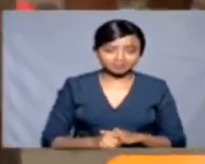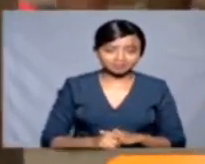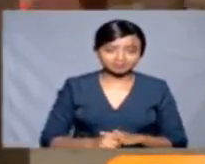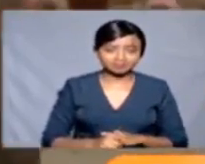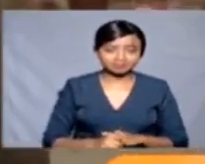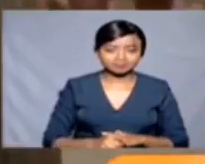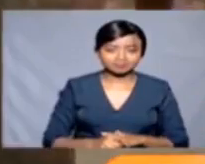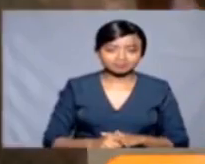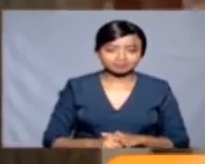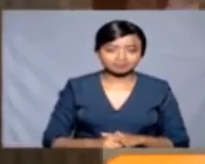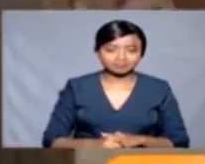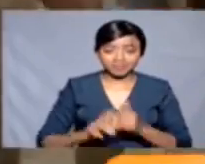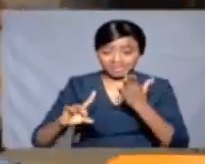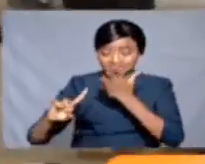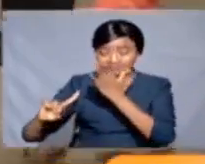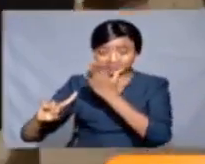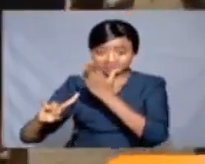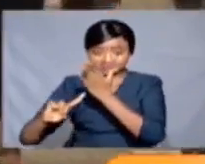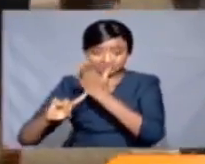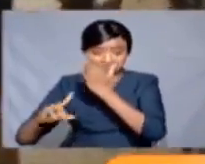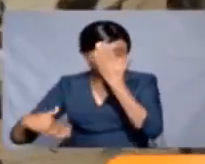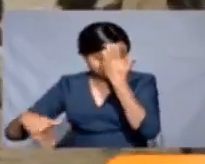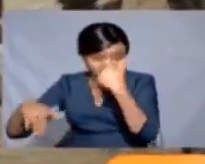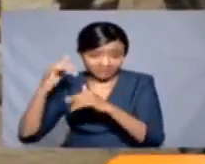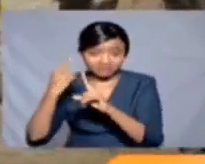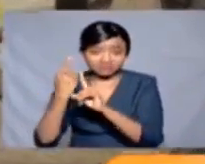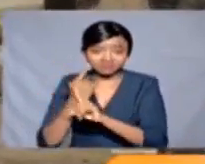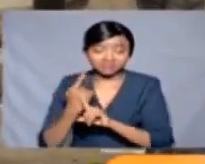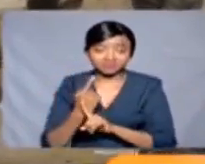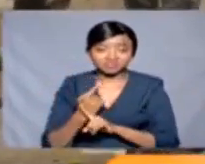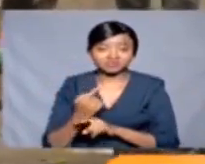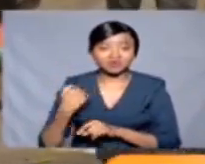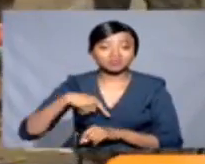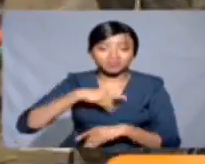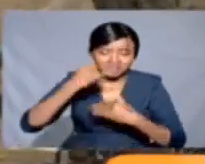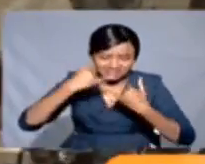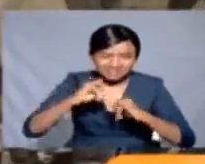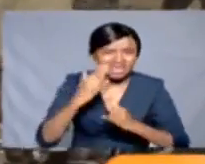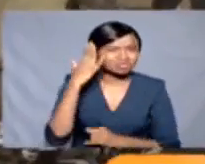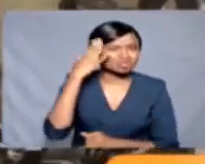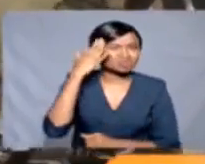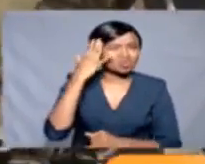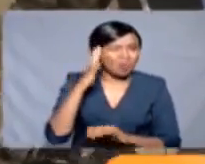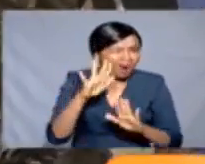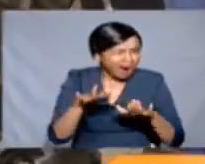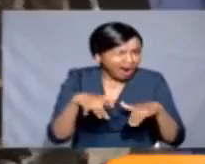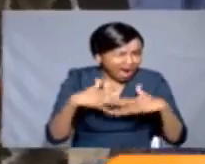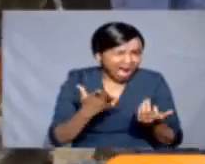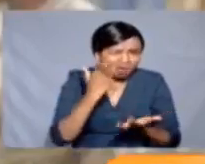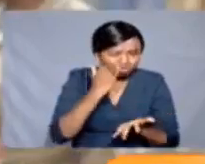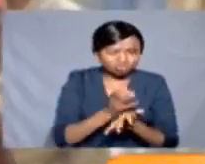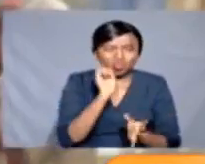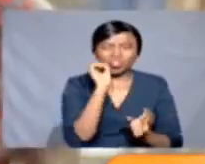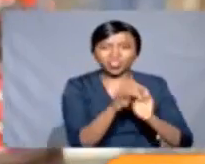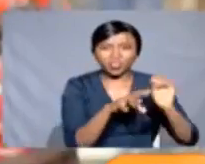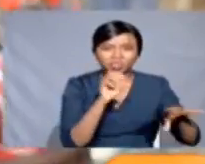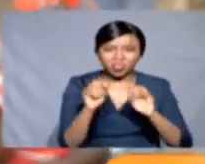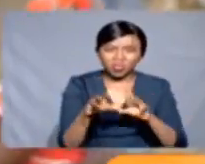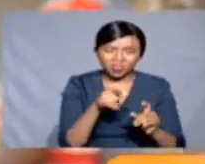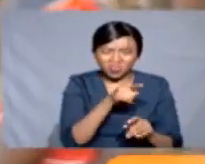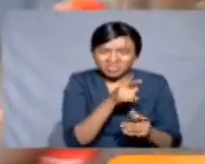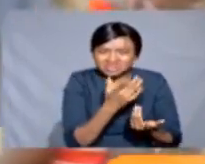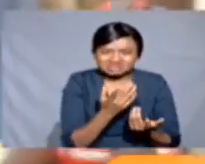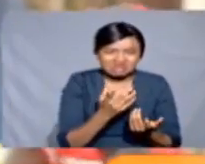With the help of technologies from Code of Africa, we are seeking to establish just how poor waste management